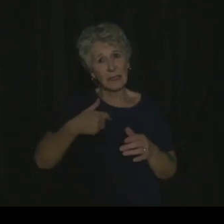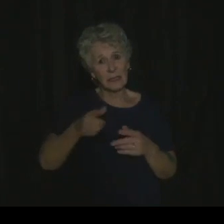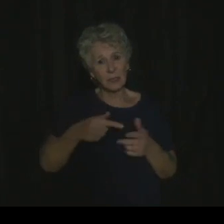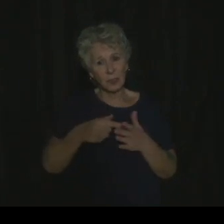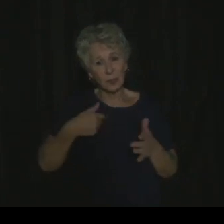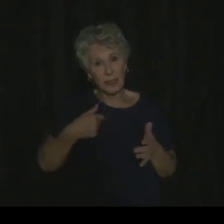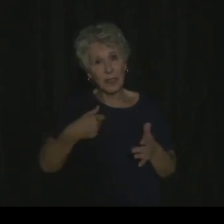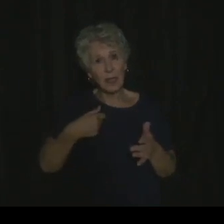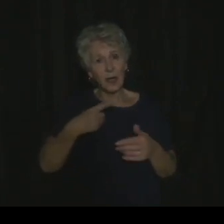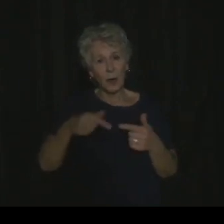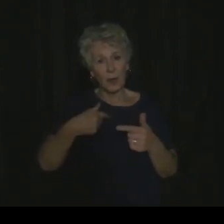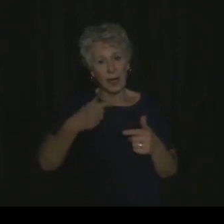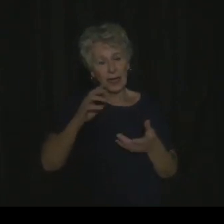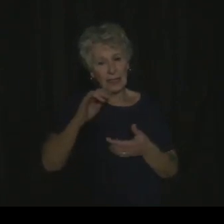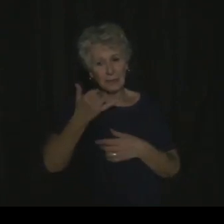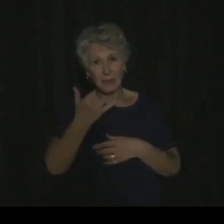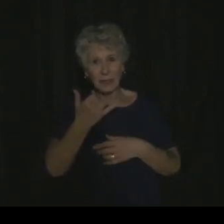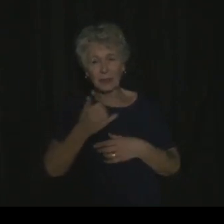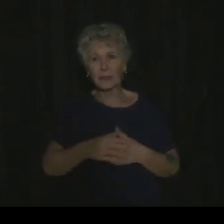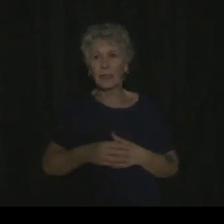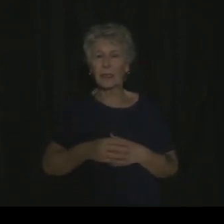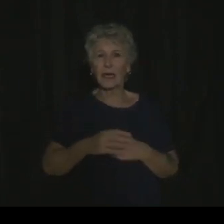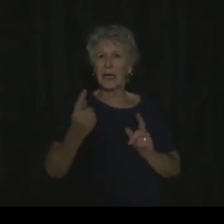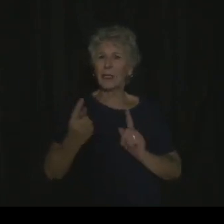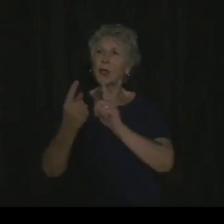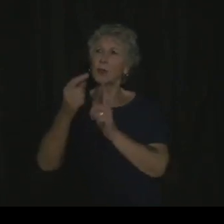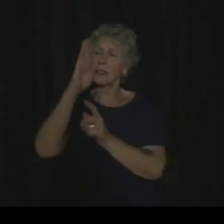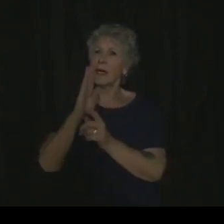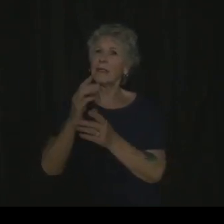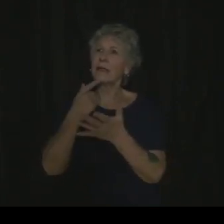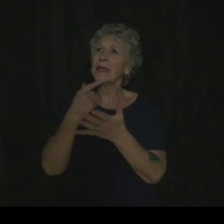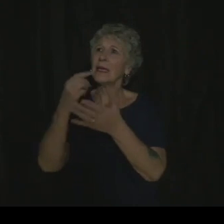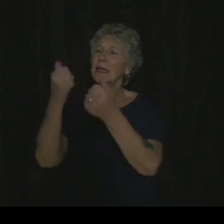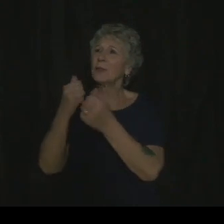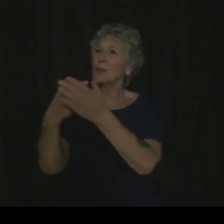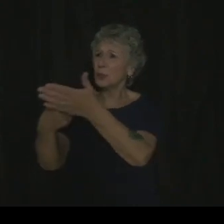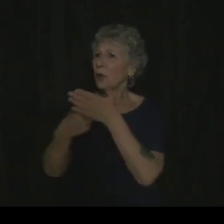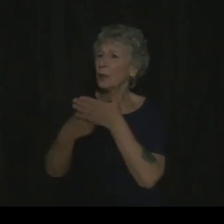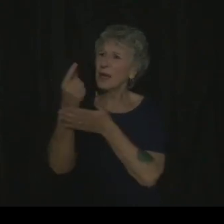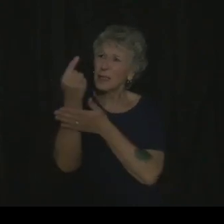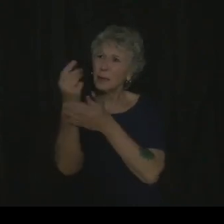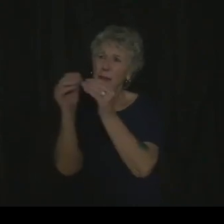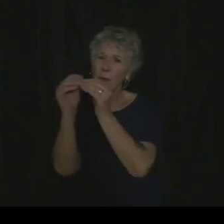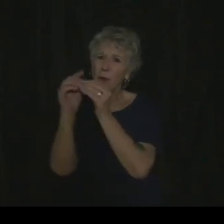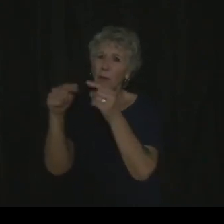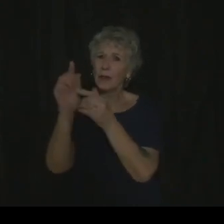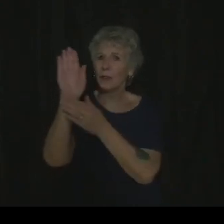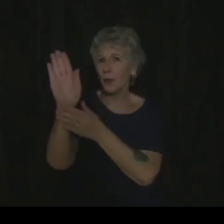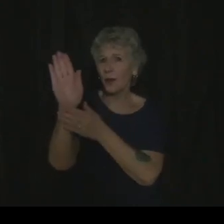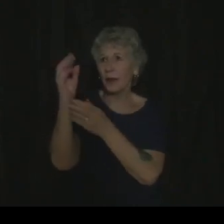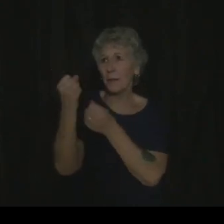And so he goes to him in verse 13 of chapter 33, and he says, can you show me a little bit more of your glory? In other